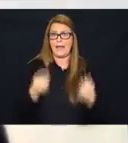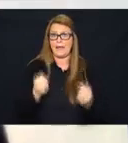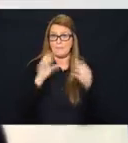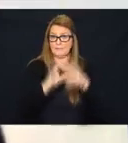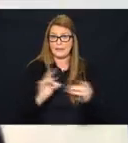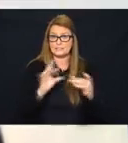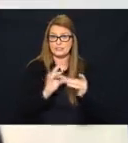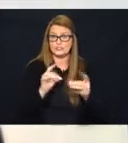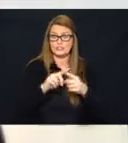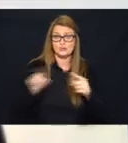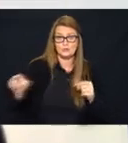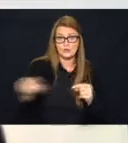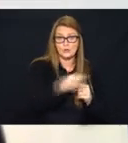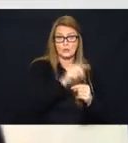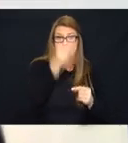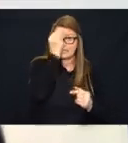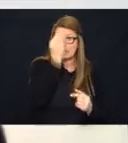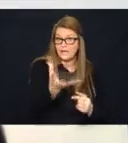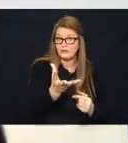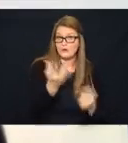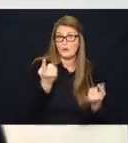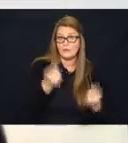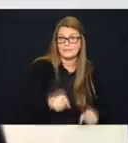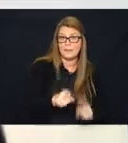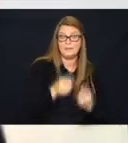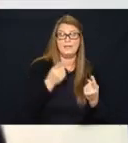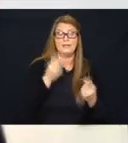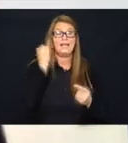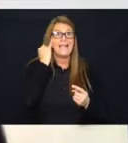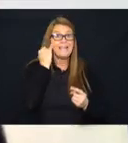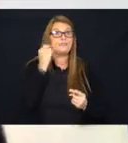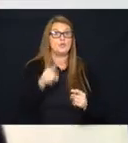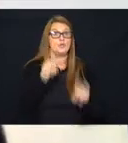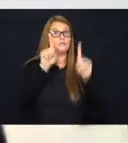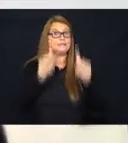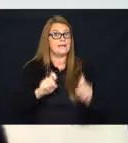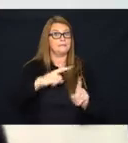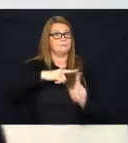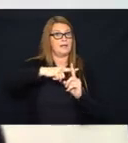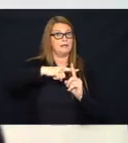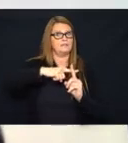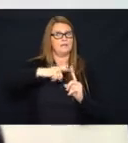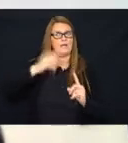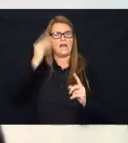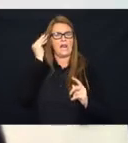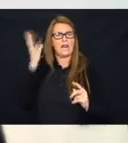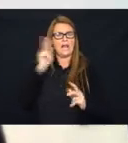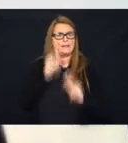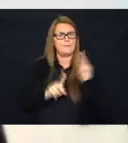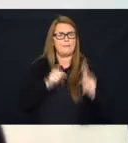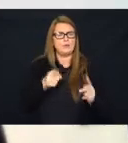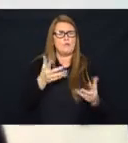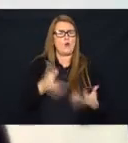to get people notified. But it is important that if you test positive, to notify anyone that you've been close contact with and to self-isolate